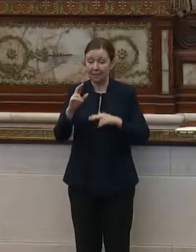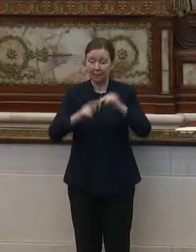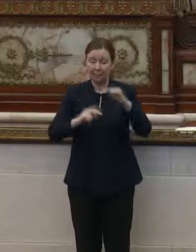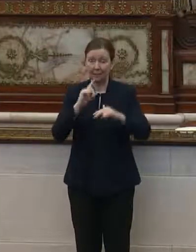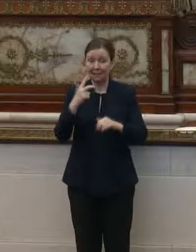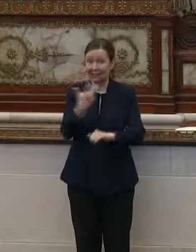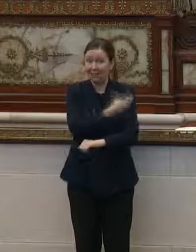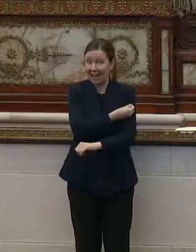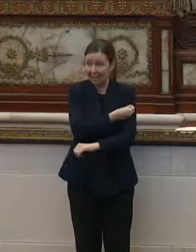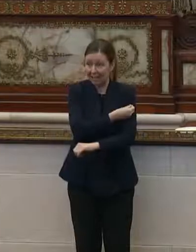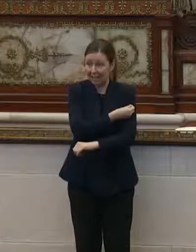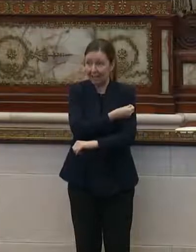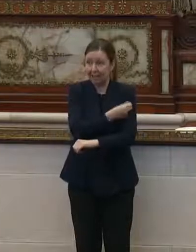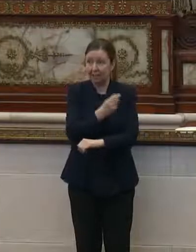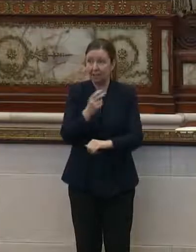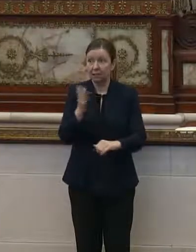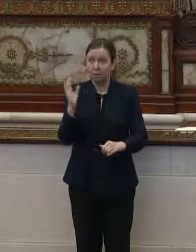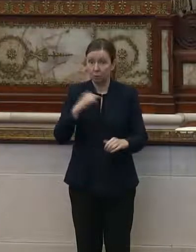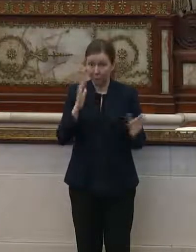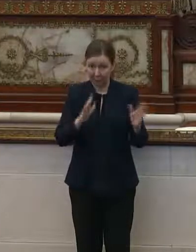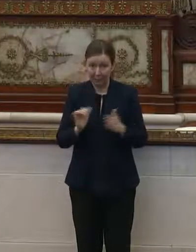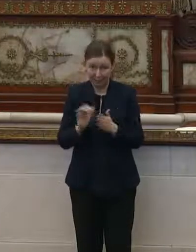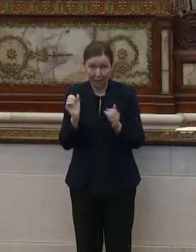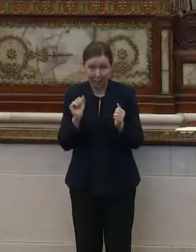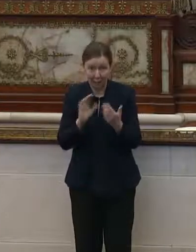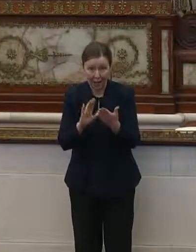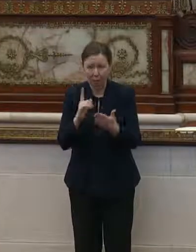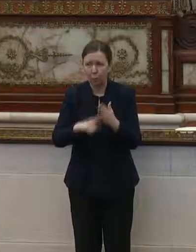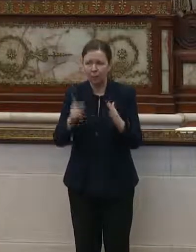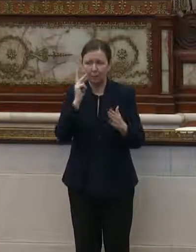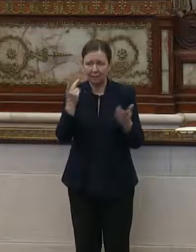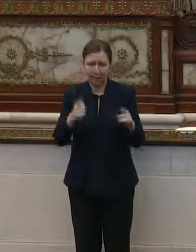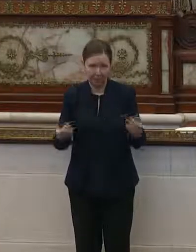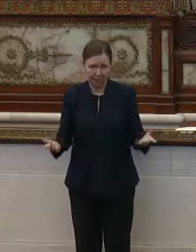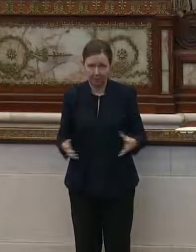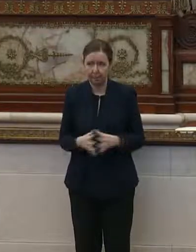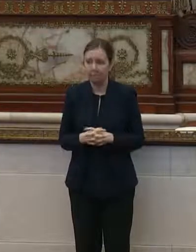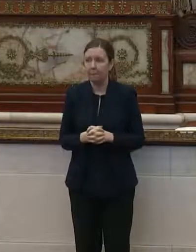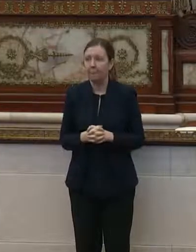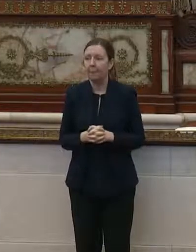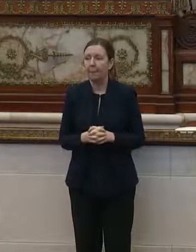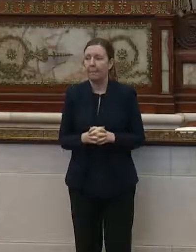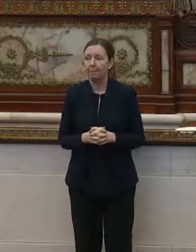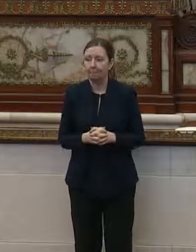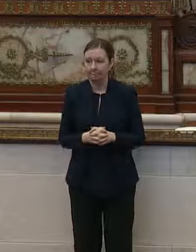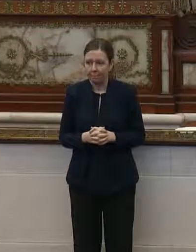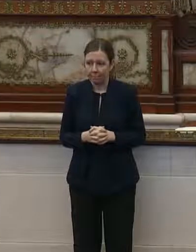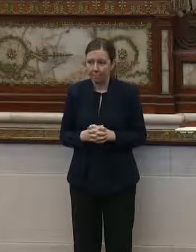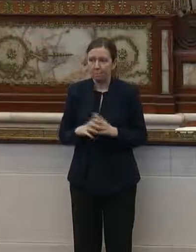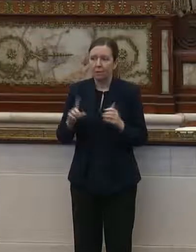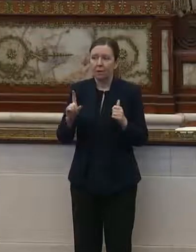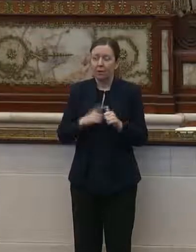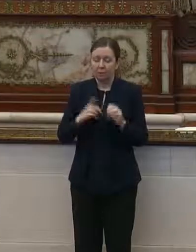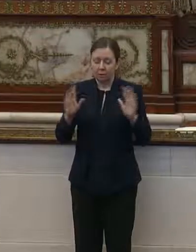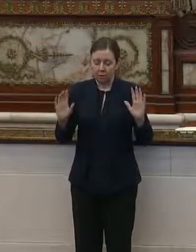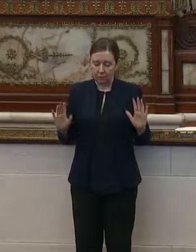be vaccinated, are we going to plan that way? What are you seeing? Well, first of all,